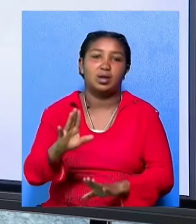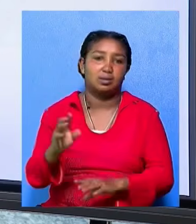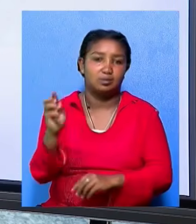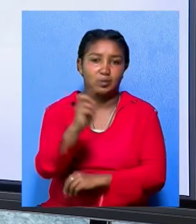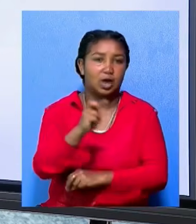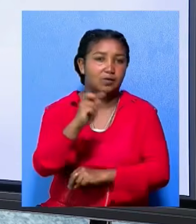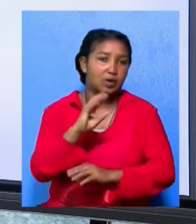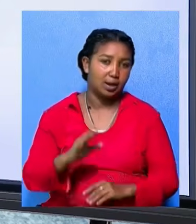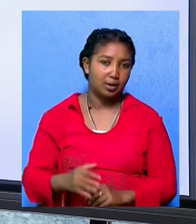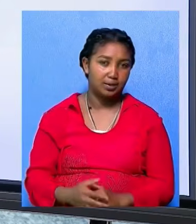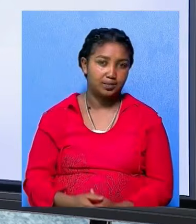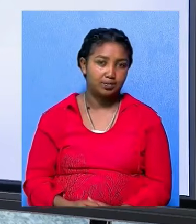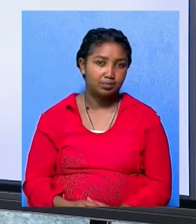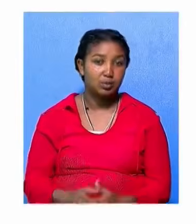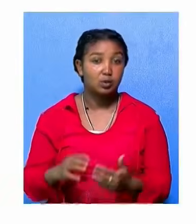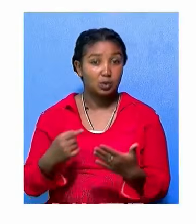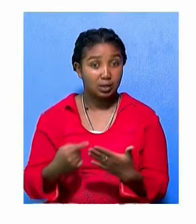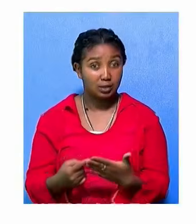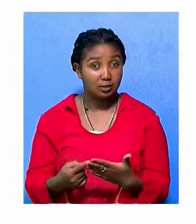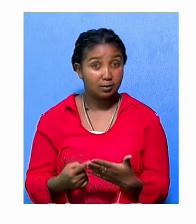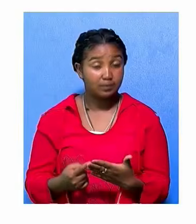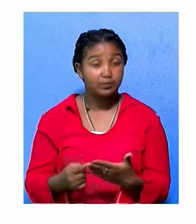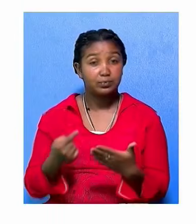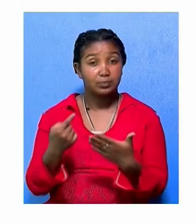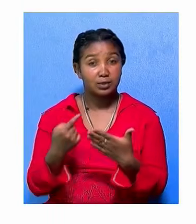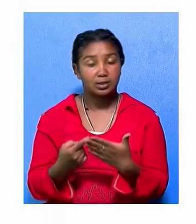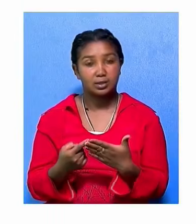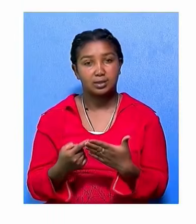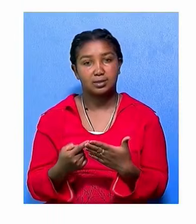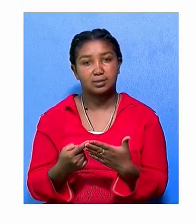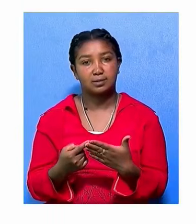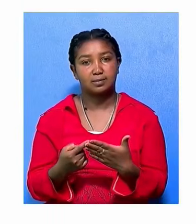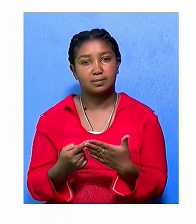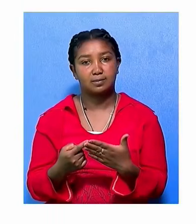Every day. So here, this is